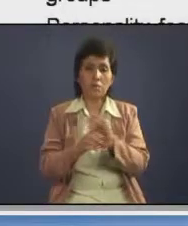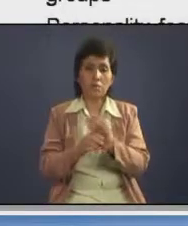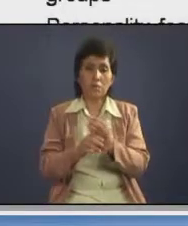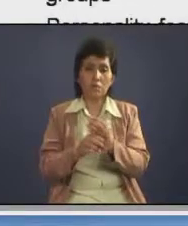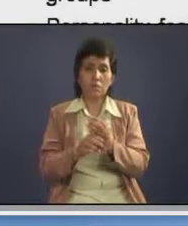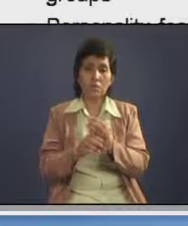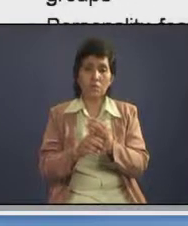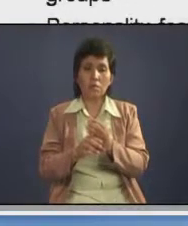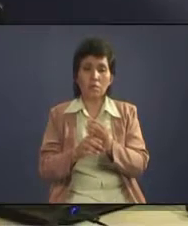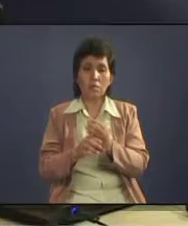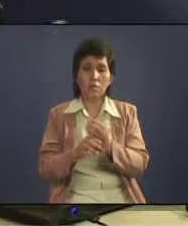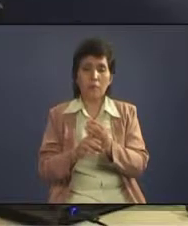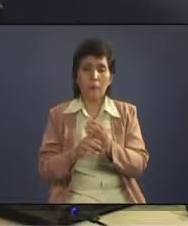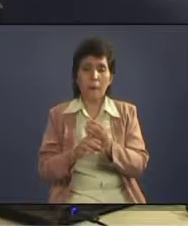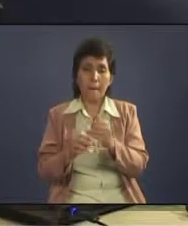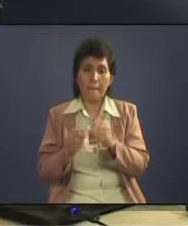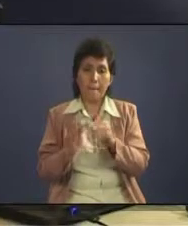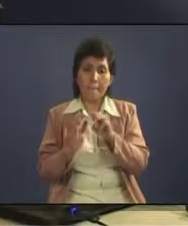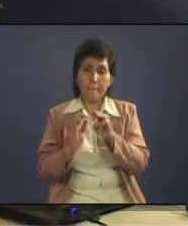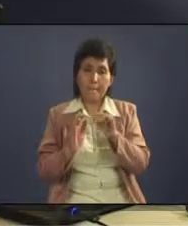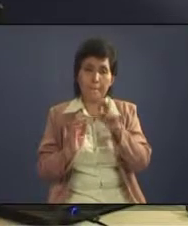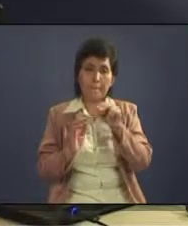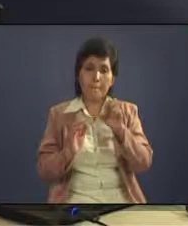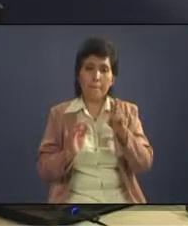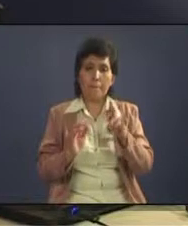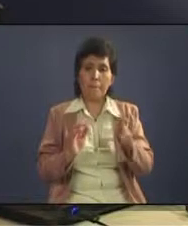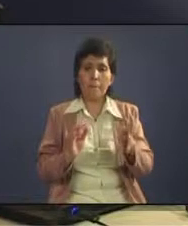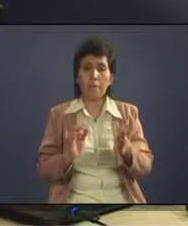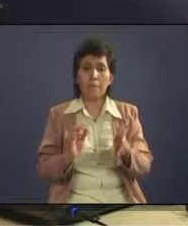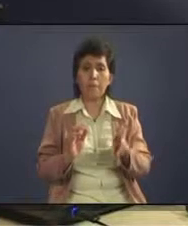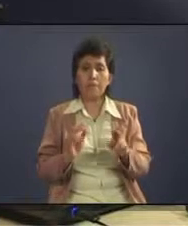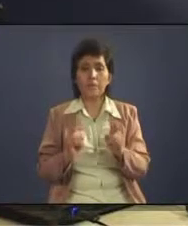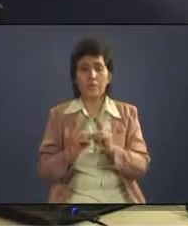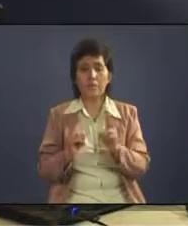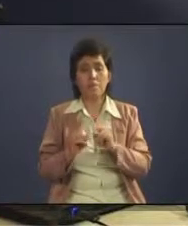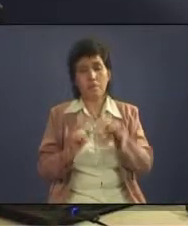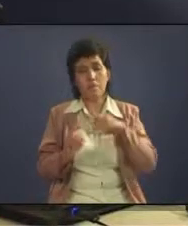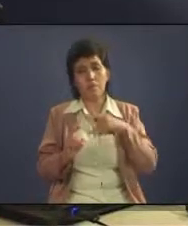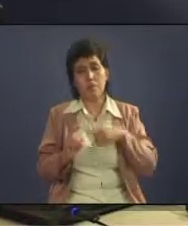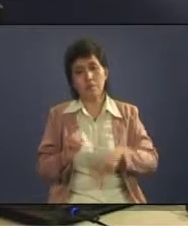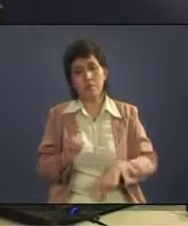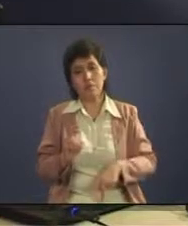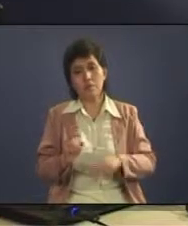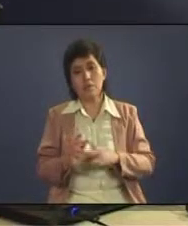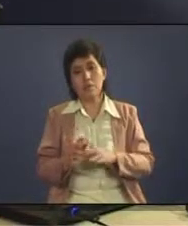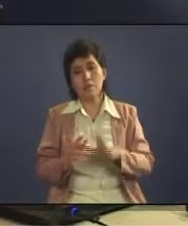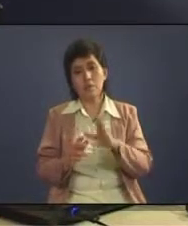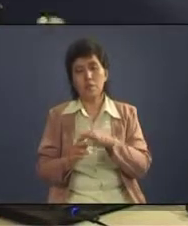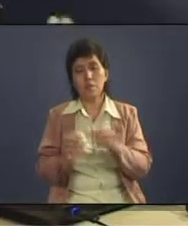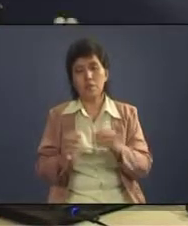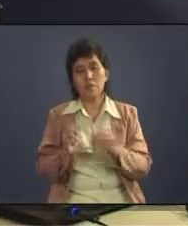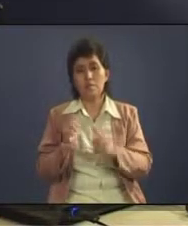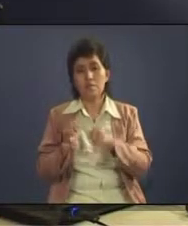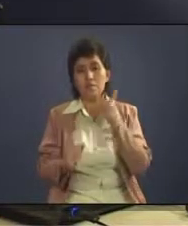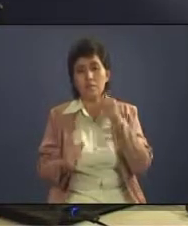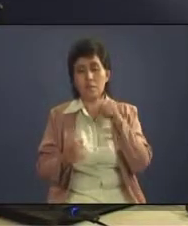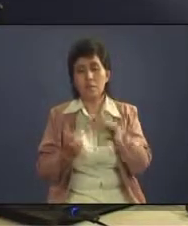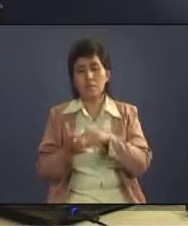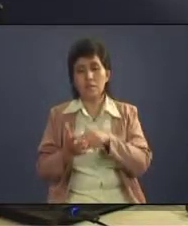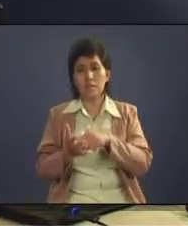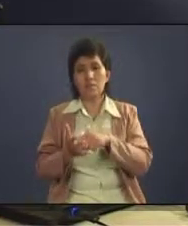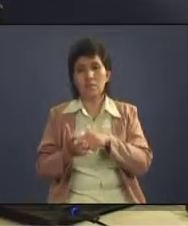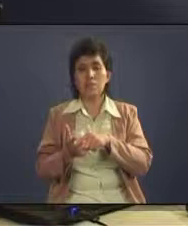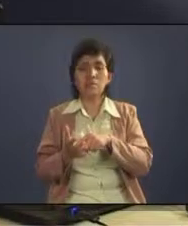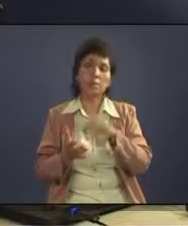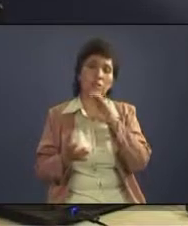bigger groups. Okay, now again it is very personality based. Okay, now mostly this culture sets in the group itself.